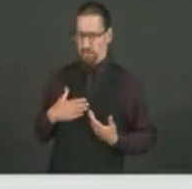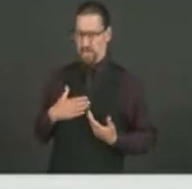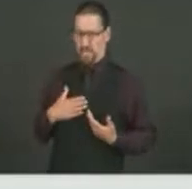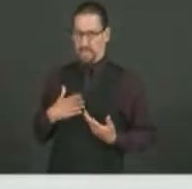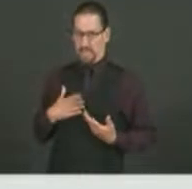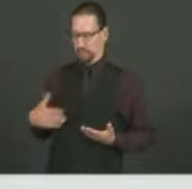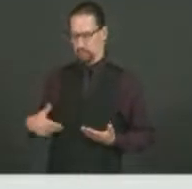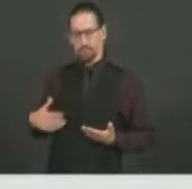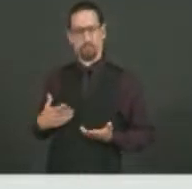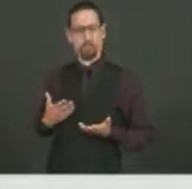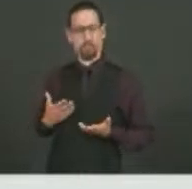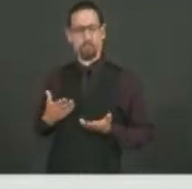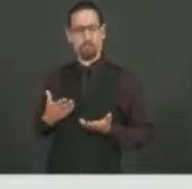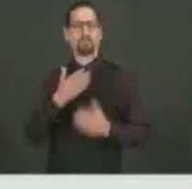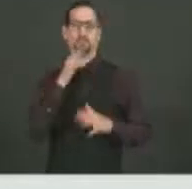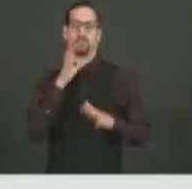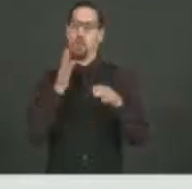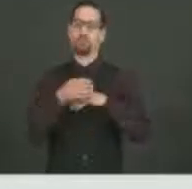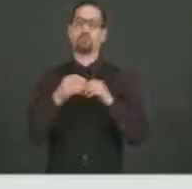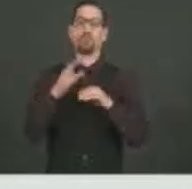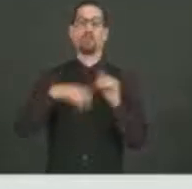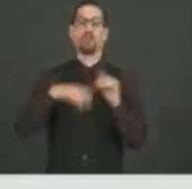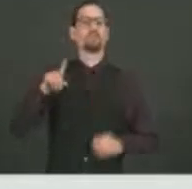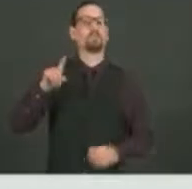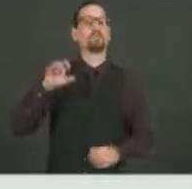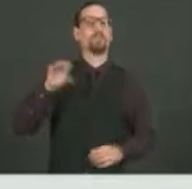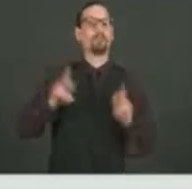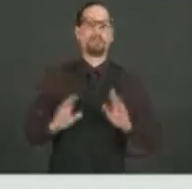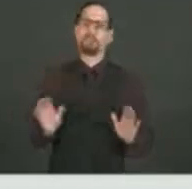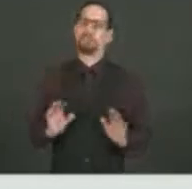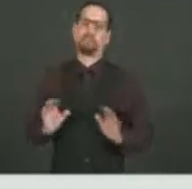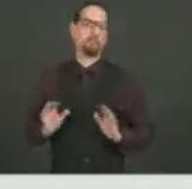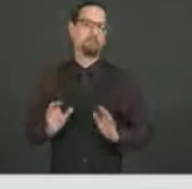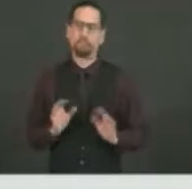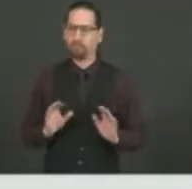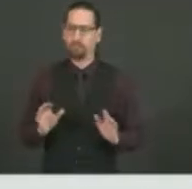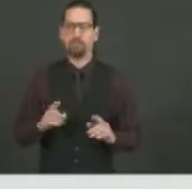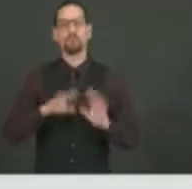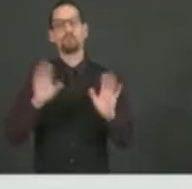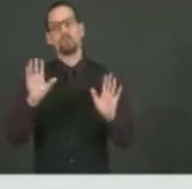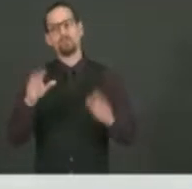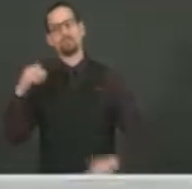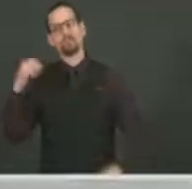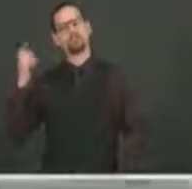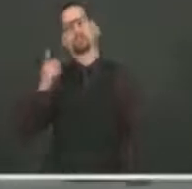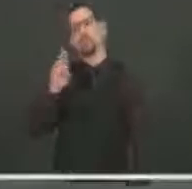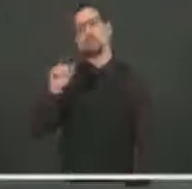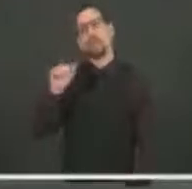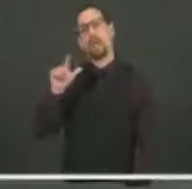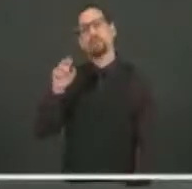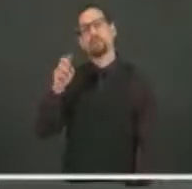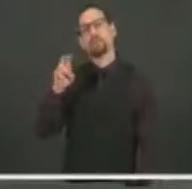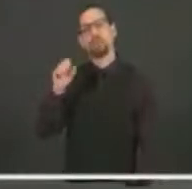It's our job, led by Dr. Alexander Scott and her team, to tell you what we think is